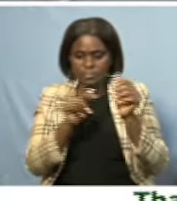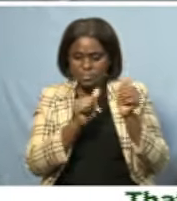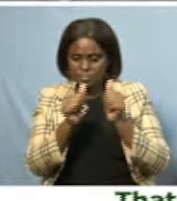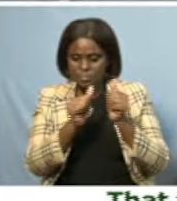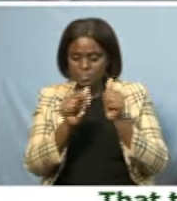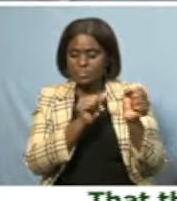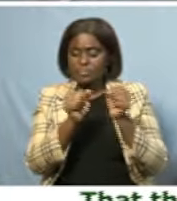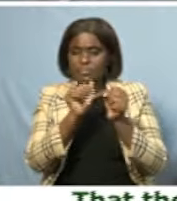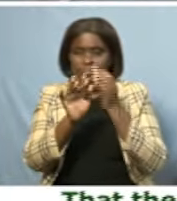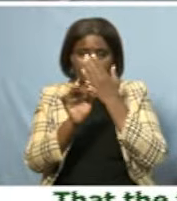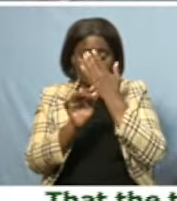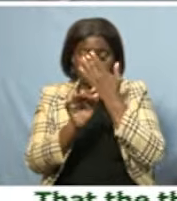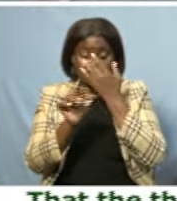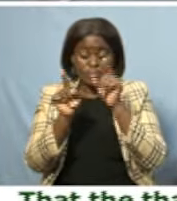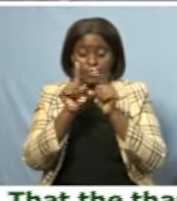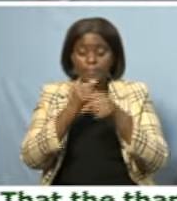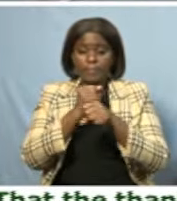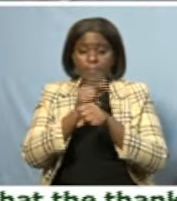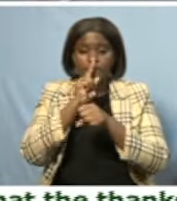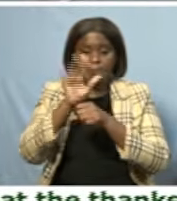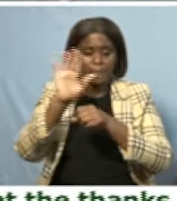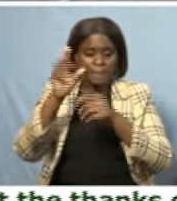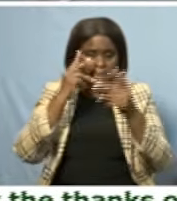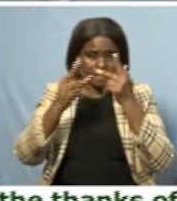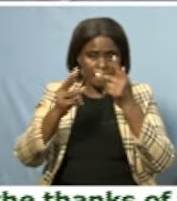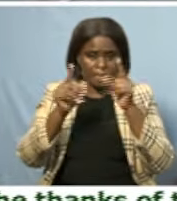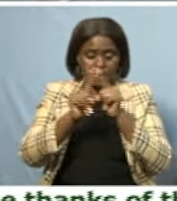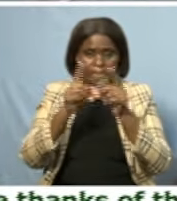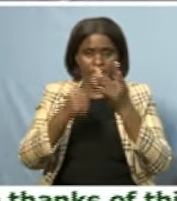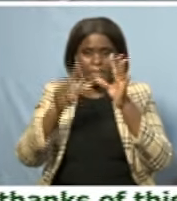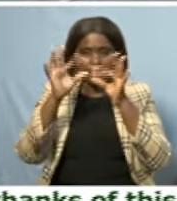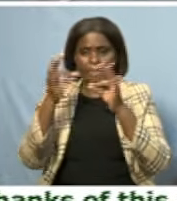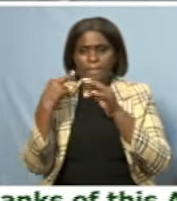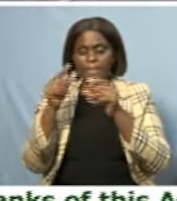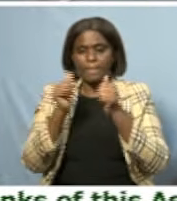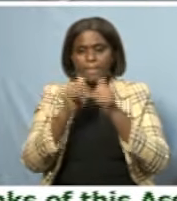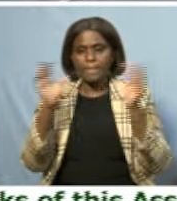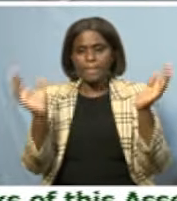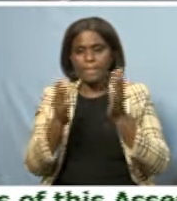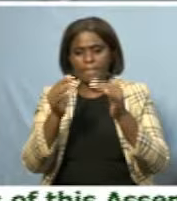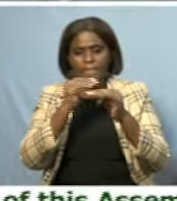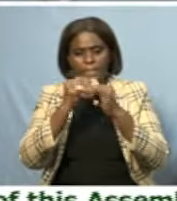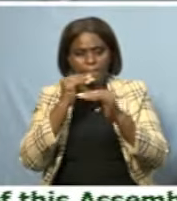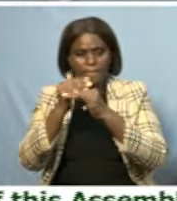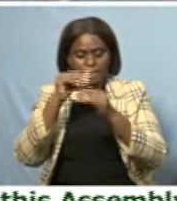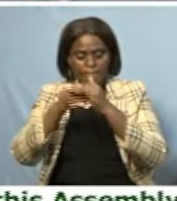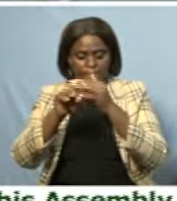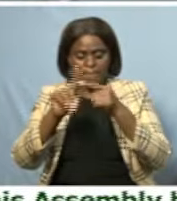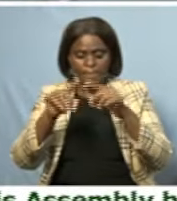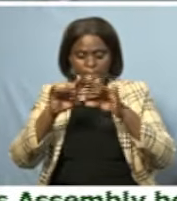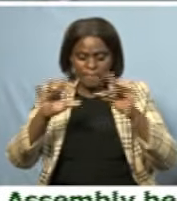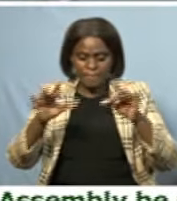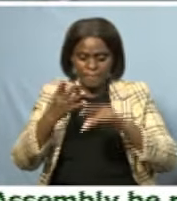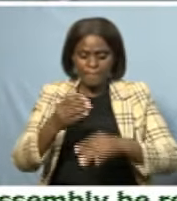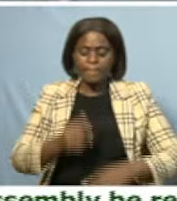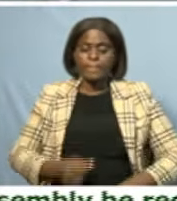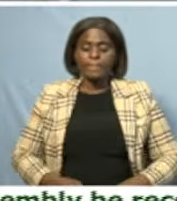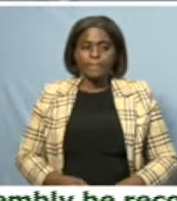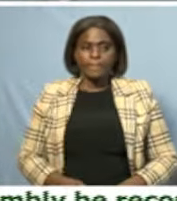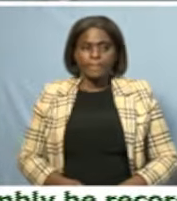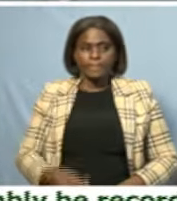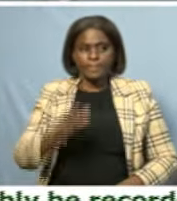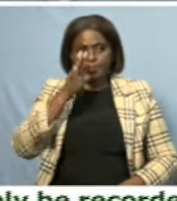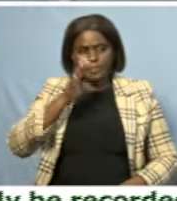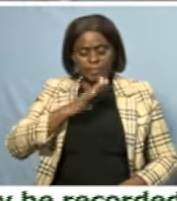administration systems, ensuring transparency and accountability and promoting equitable access to land.